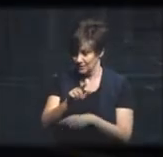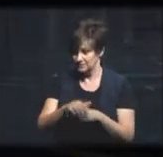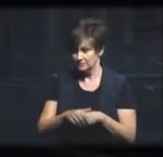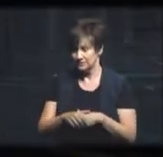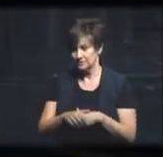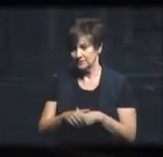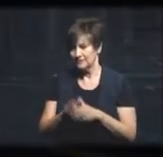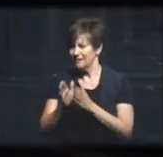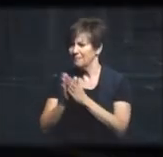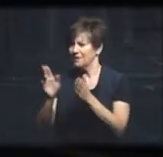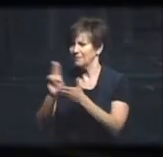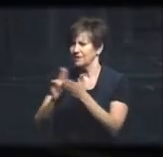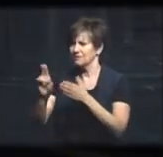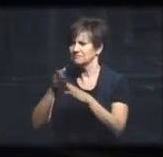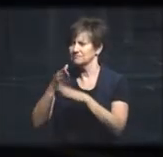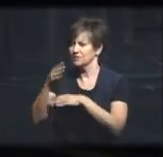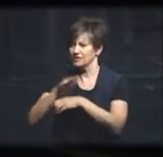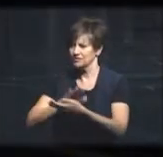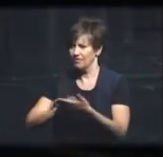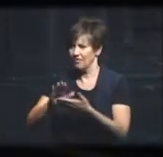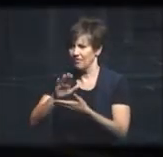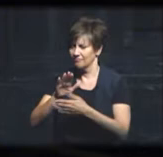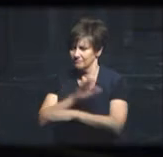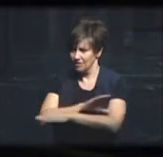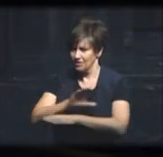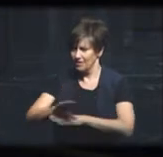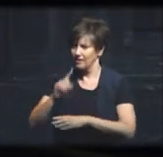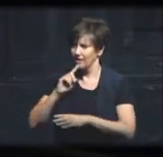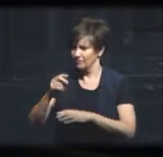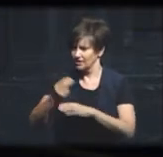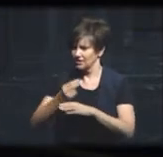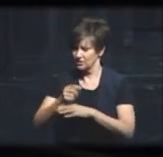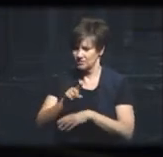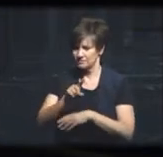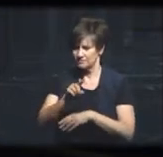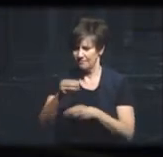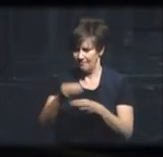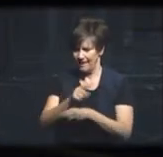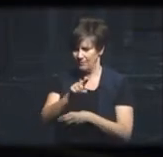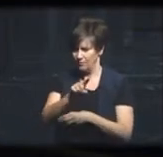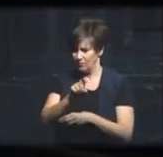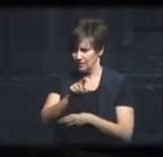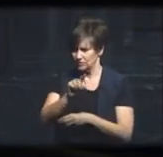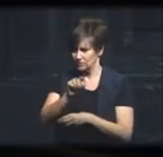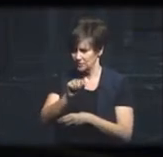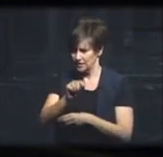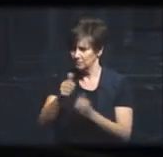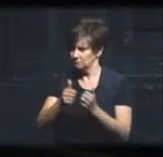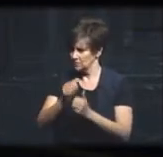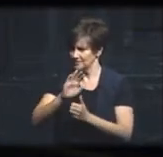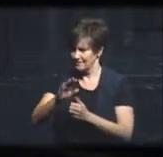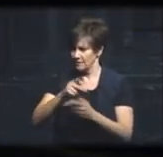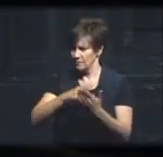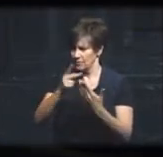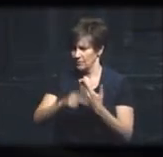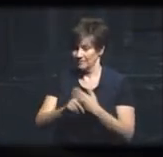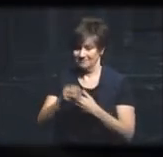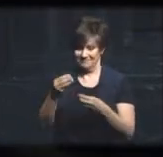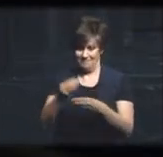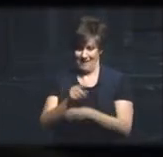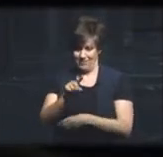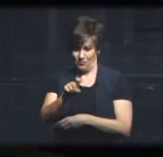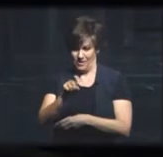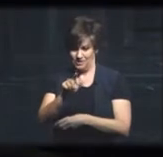Public universities across Colorado have really implemented Math 120 in program, most of their programs. Math 121